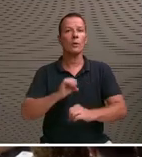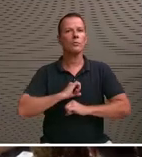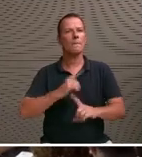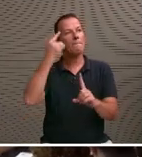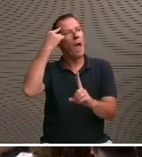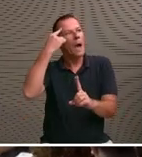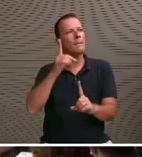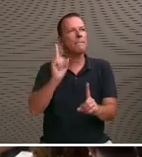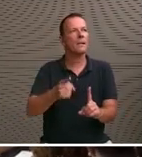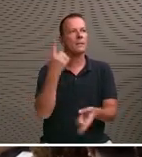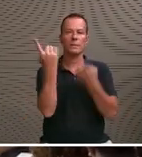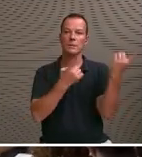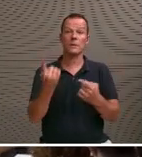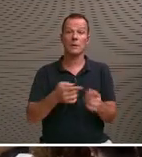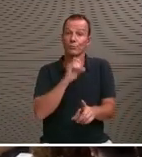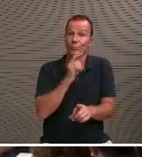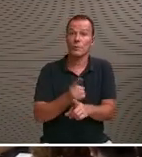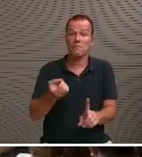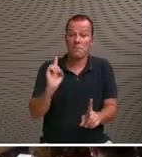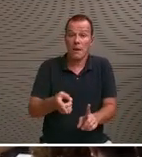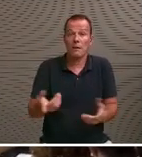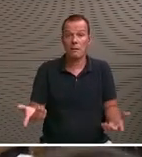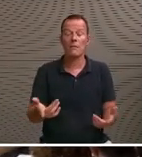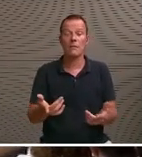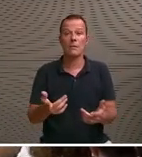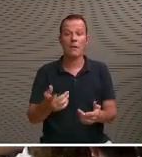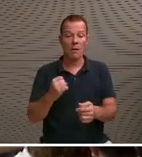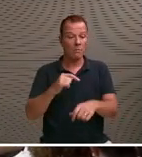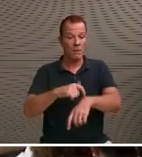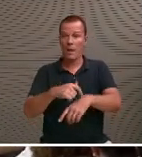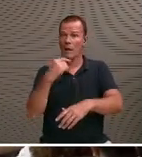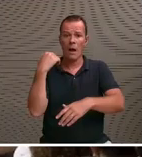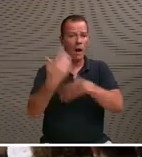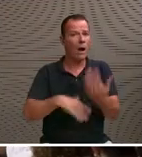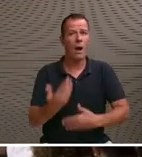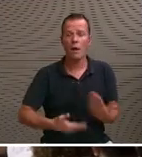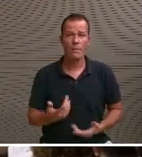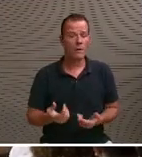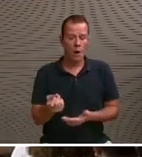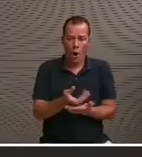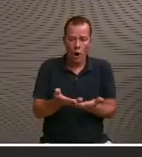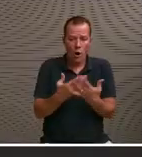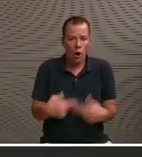have to go faster. And new businesses are going to be needed in order to drive that speed.